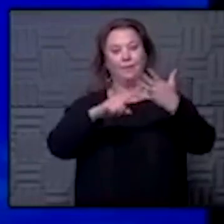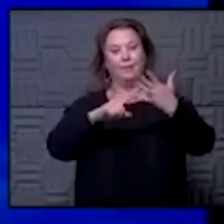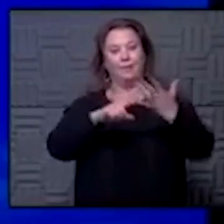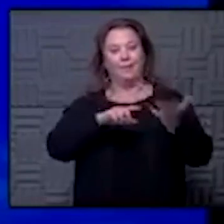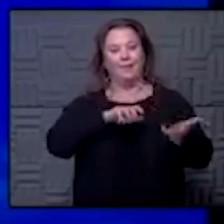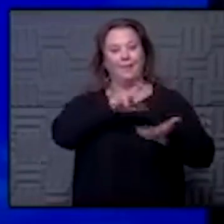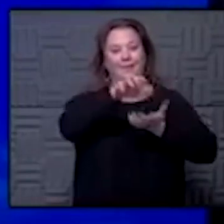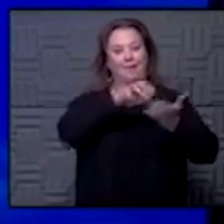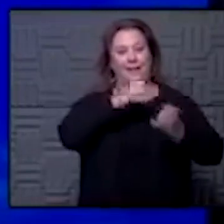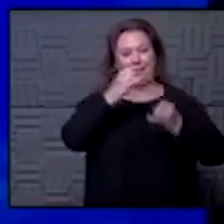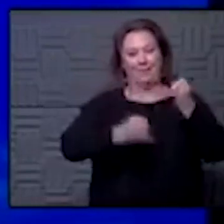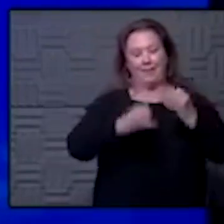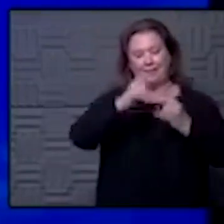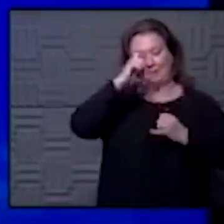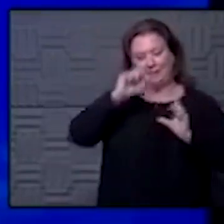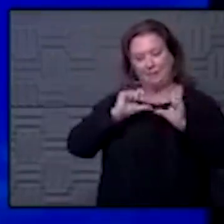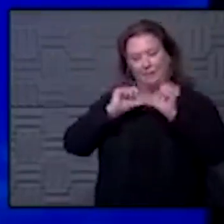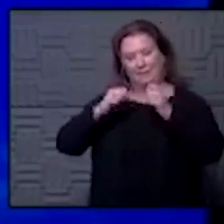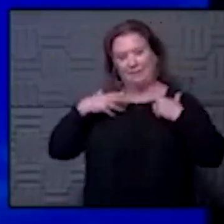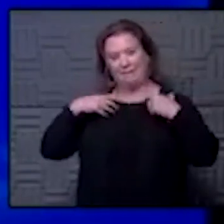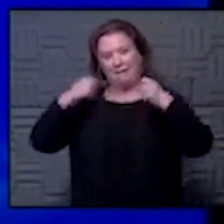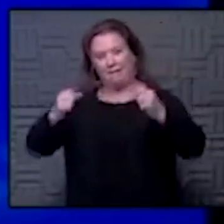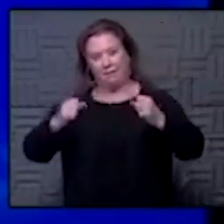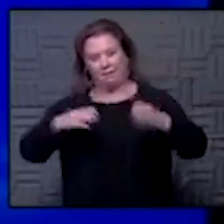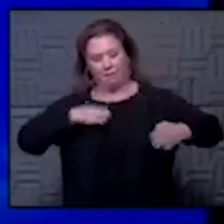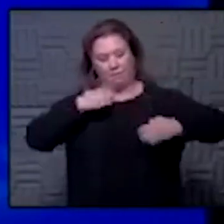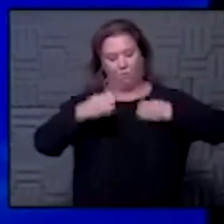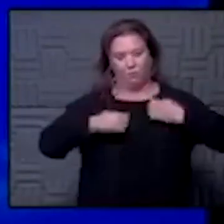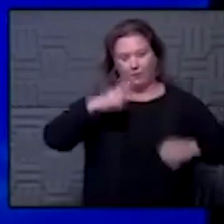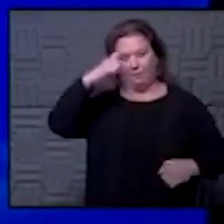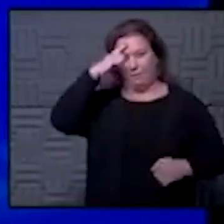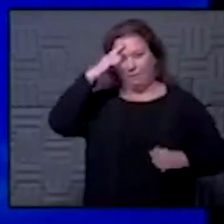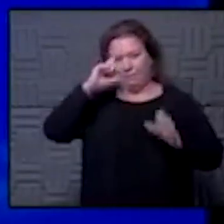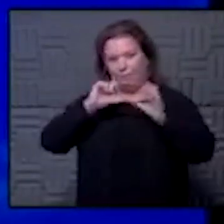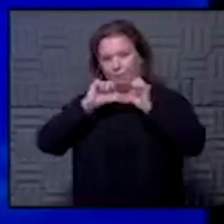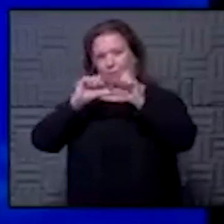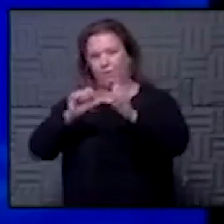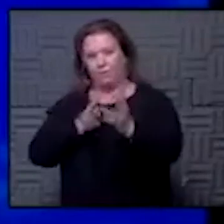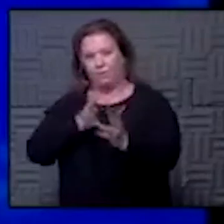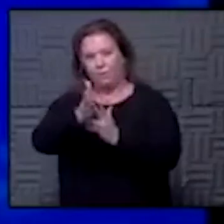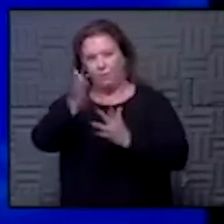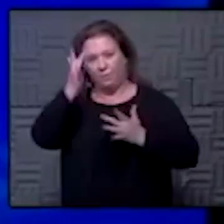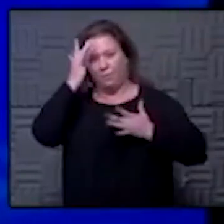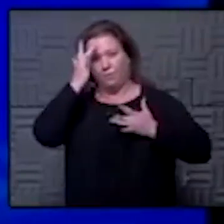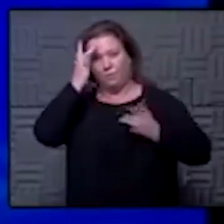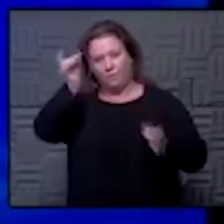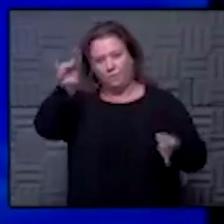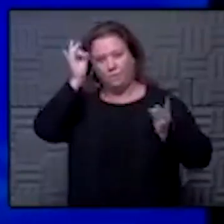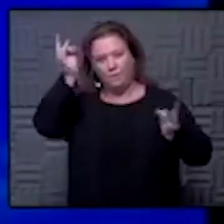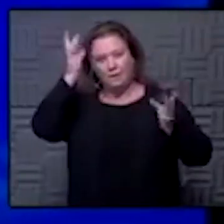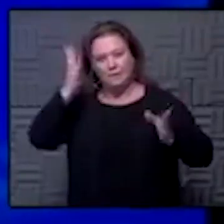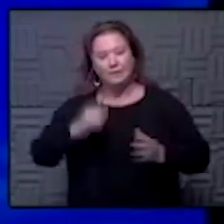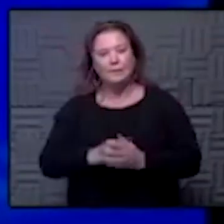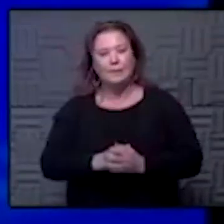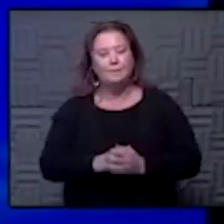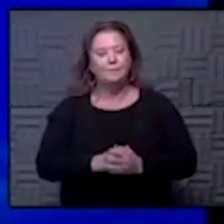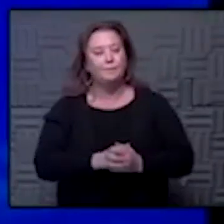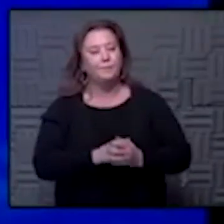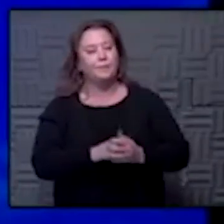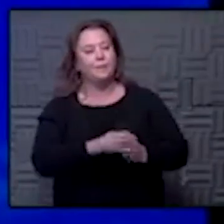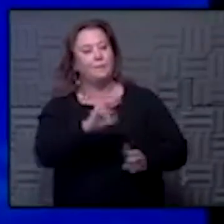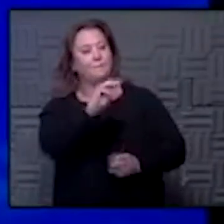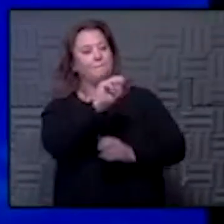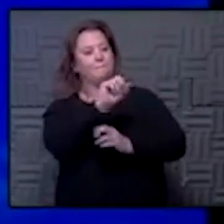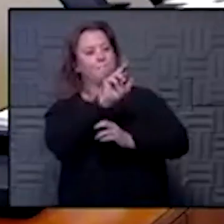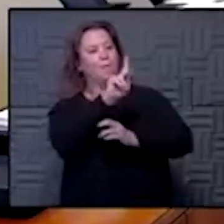laugh last, because if you can stay healthy emotionally and mentally, it helps us get through that crisis. Mark, your thought about the mask mandate in Kansas now and